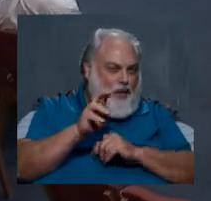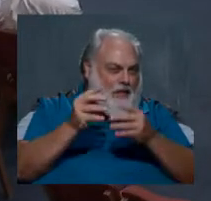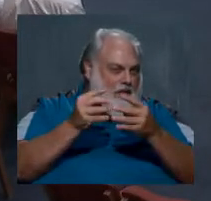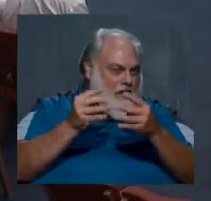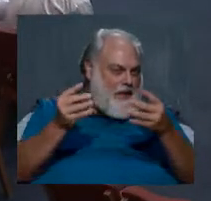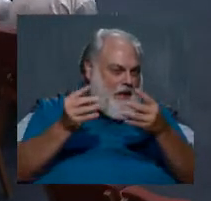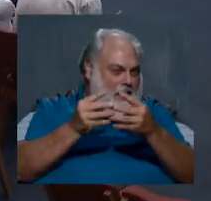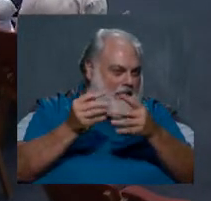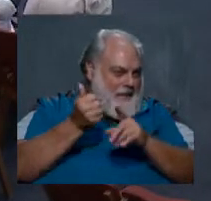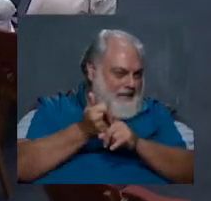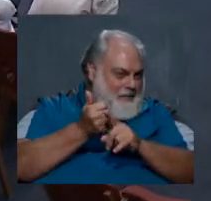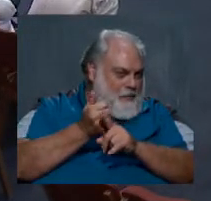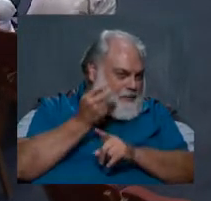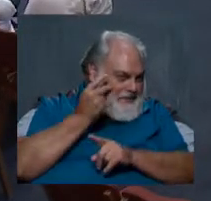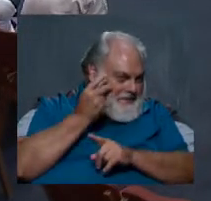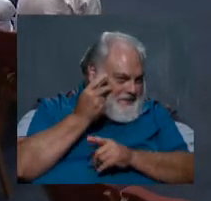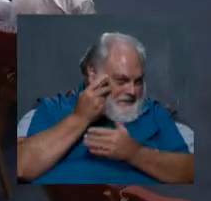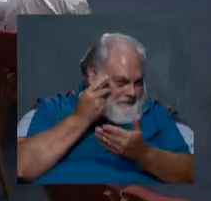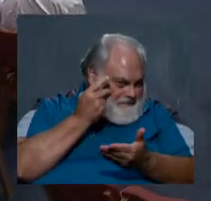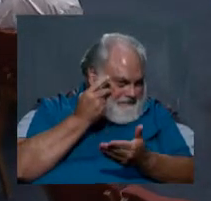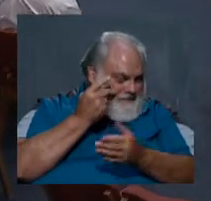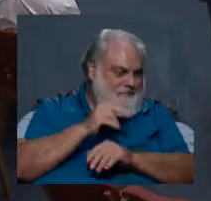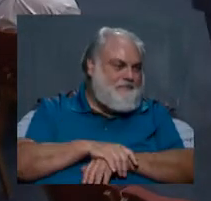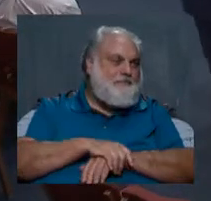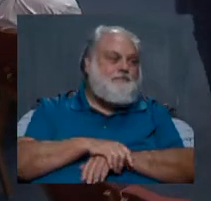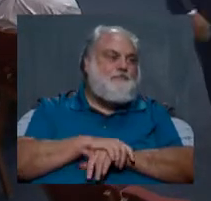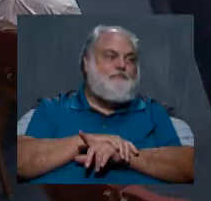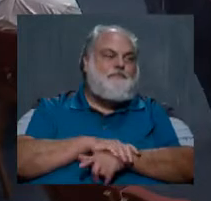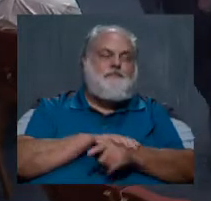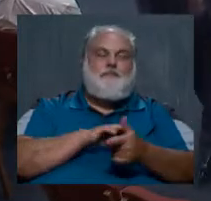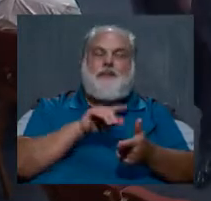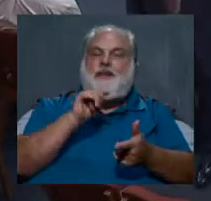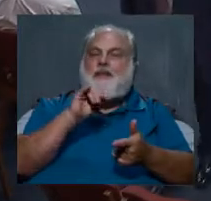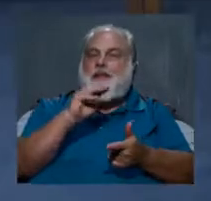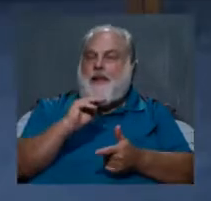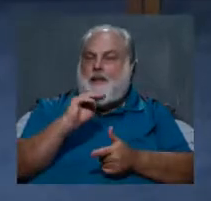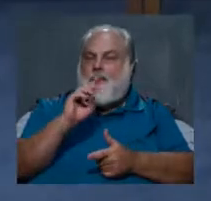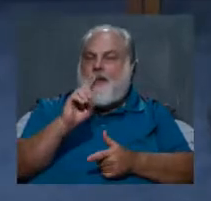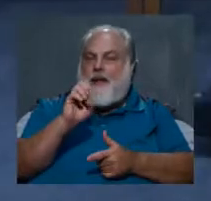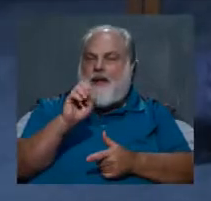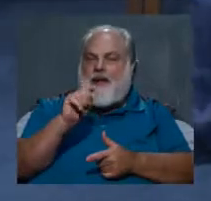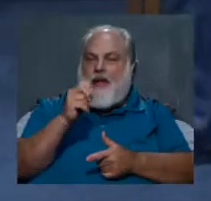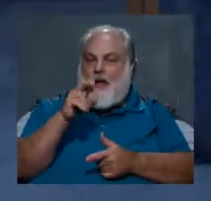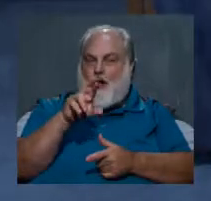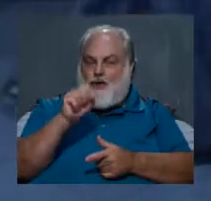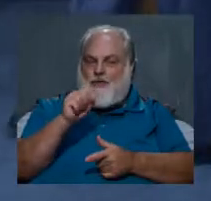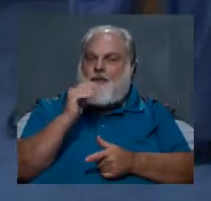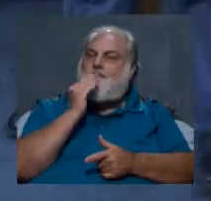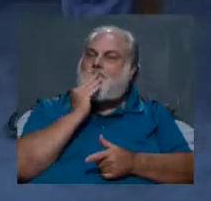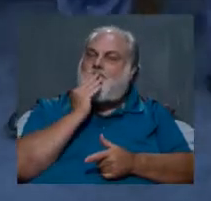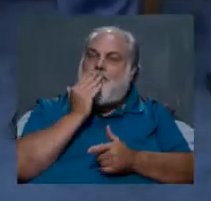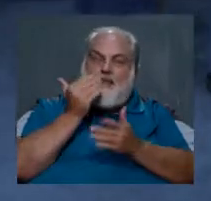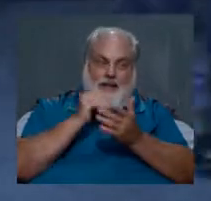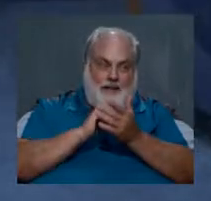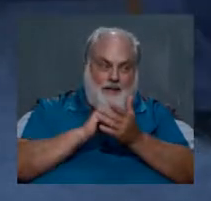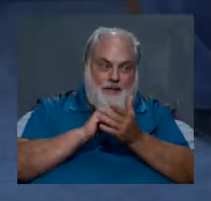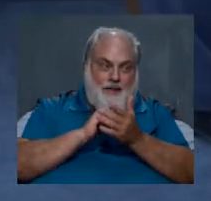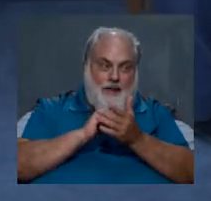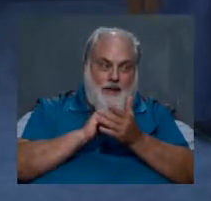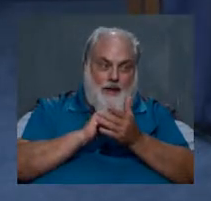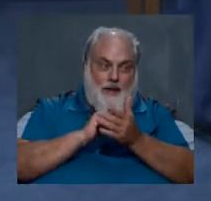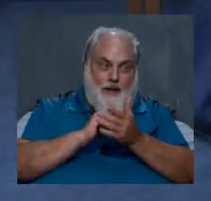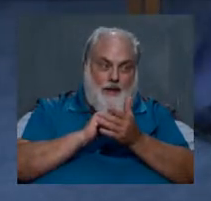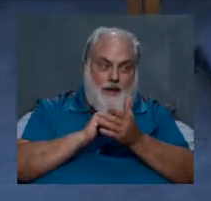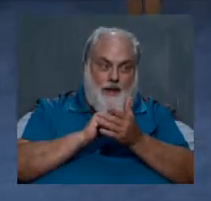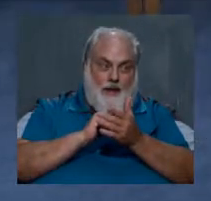and then see where we get with this. Thank you. Thank you. Mr. Daters. Thank you, Commissioner. We can't extend that buffer.